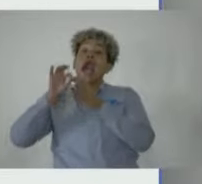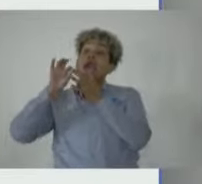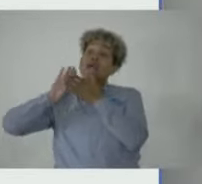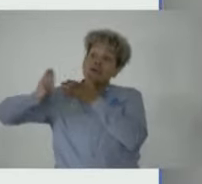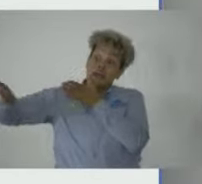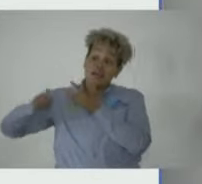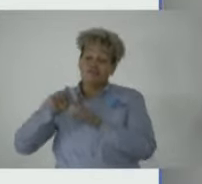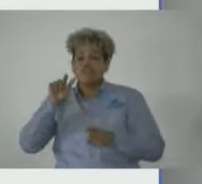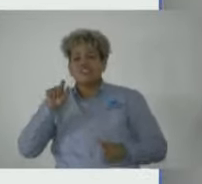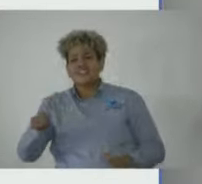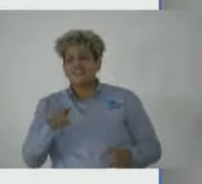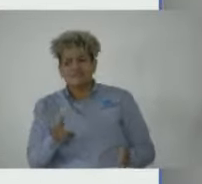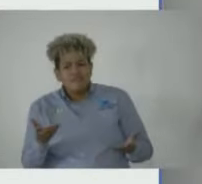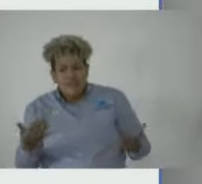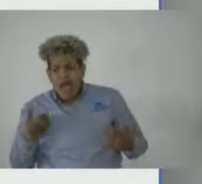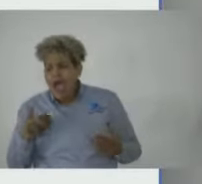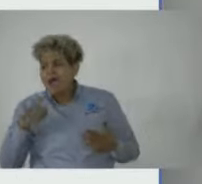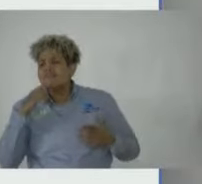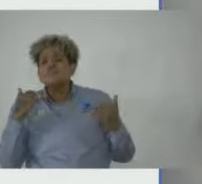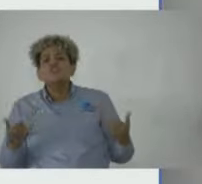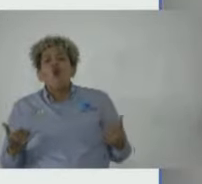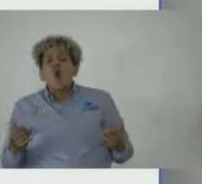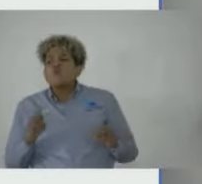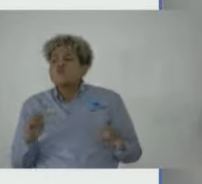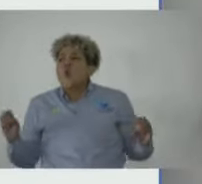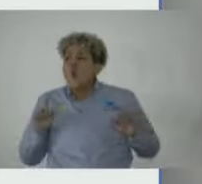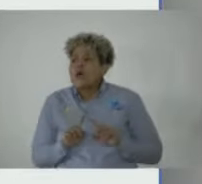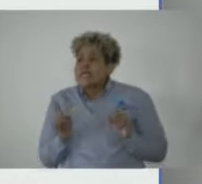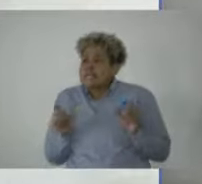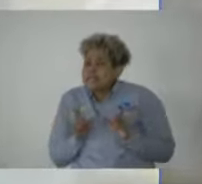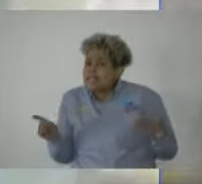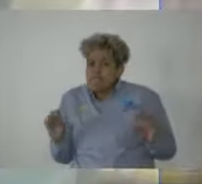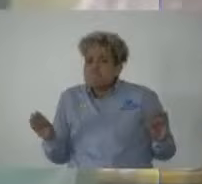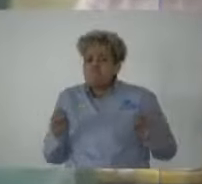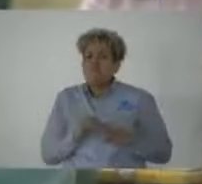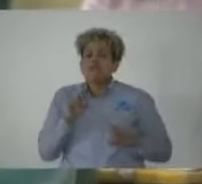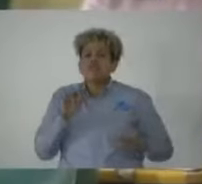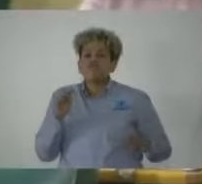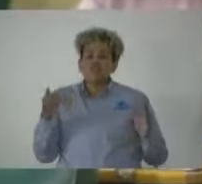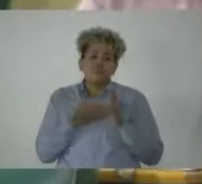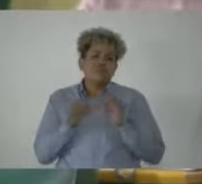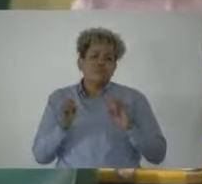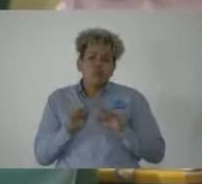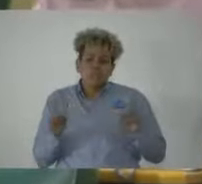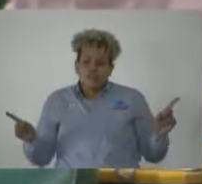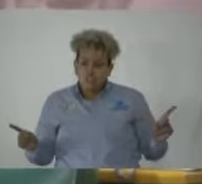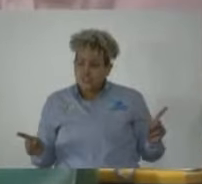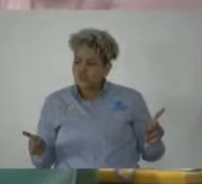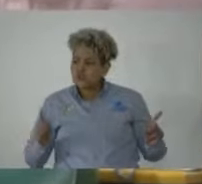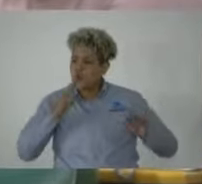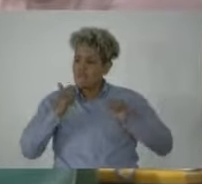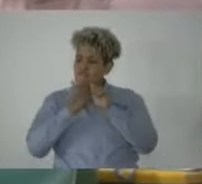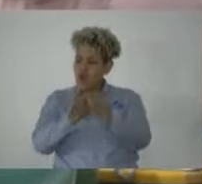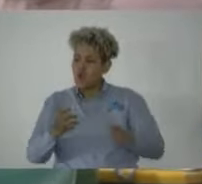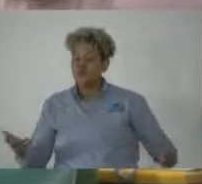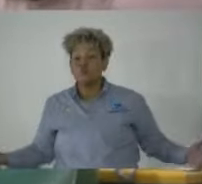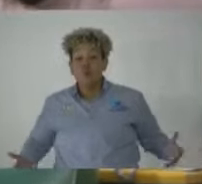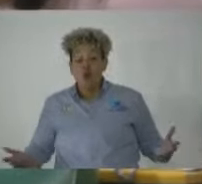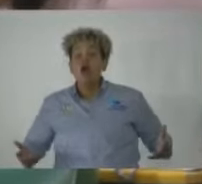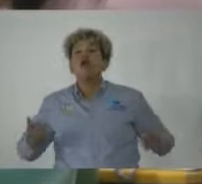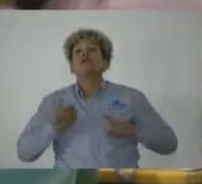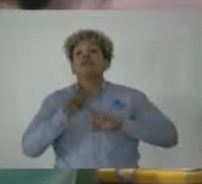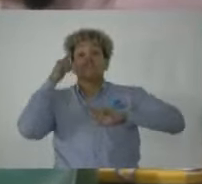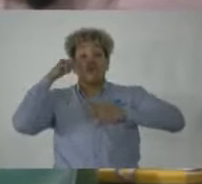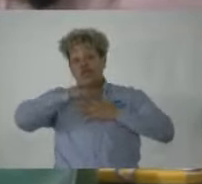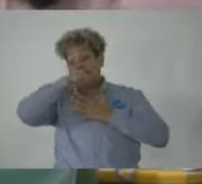GCT, there was and is no differential in the regime. And so it follows, Madam Speaker, that